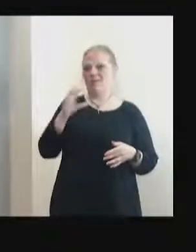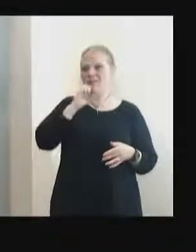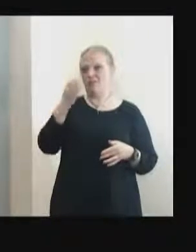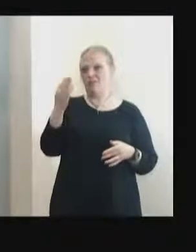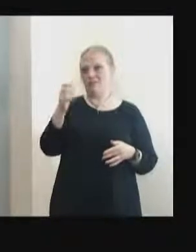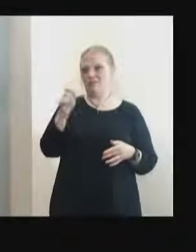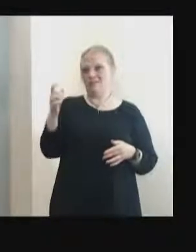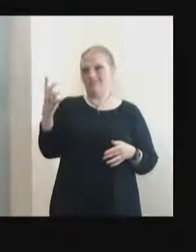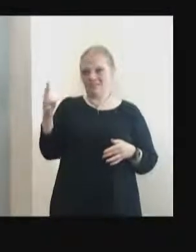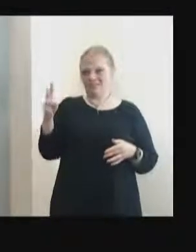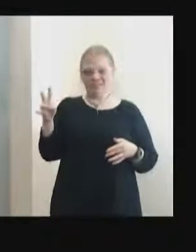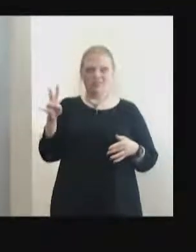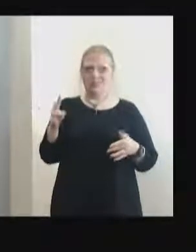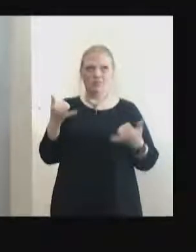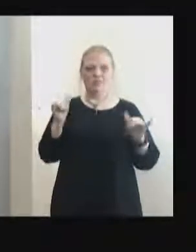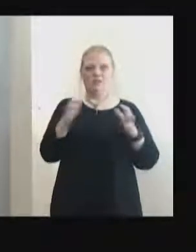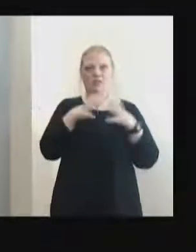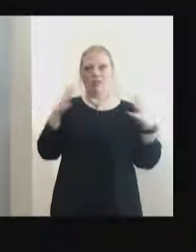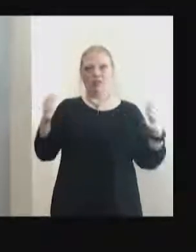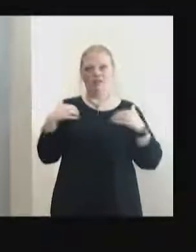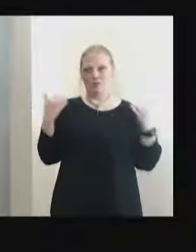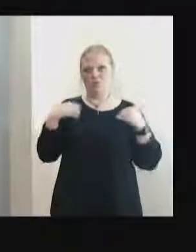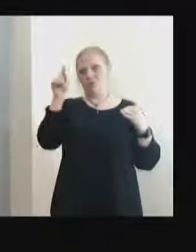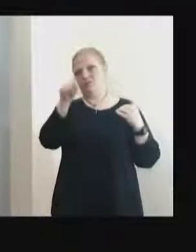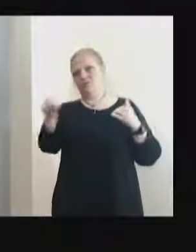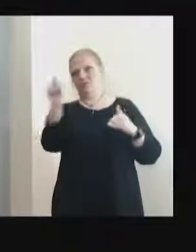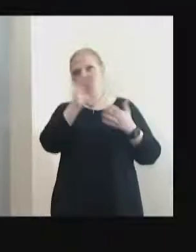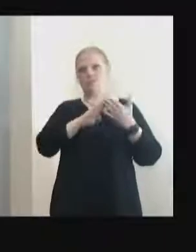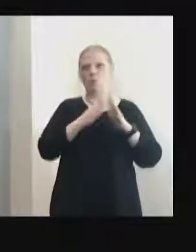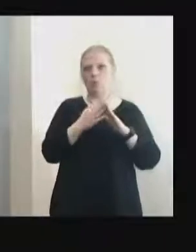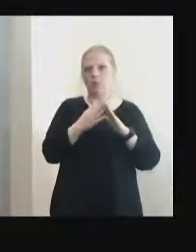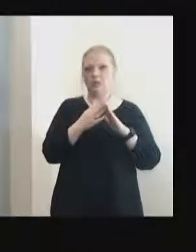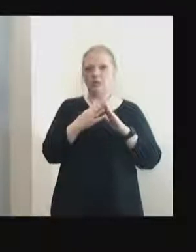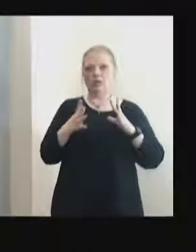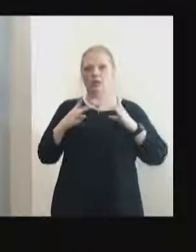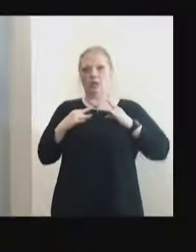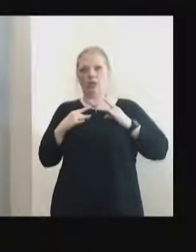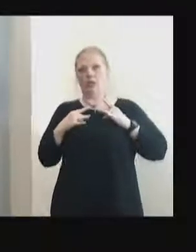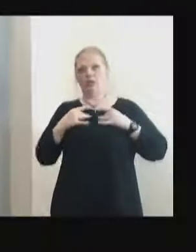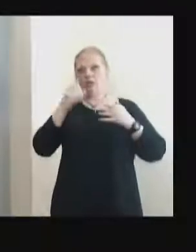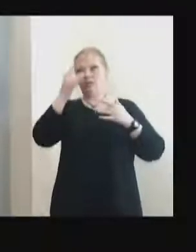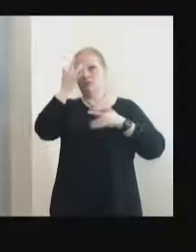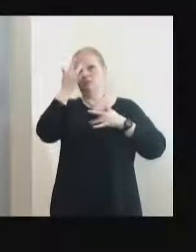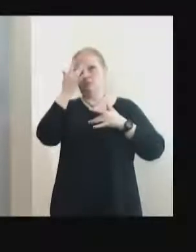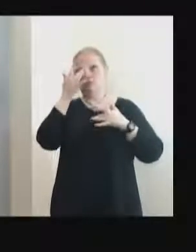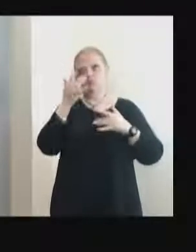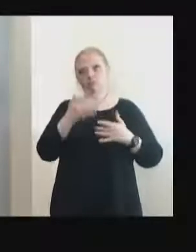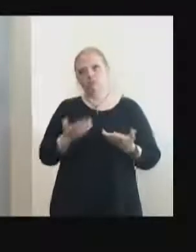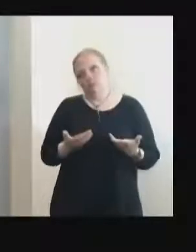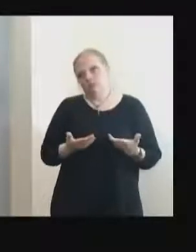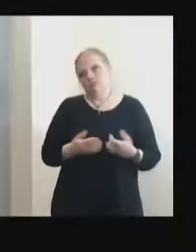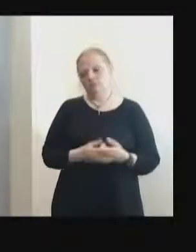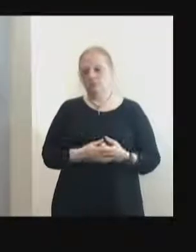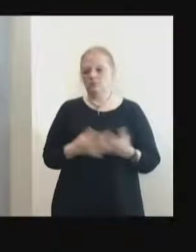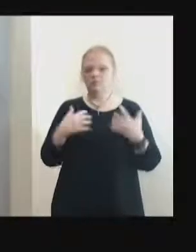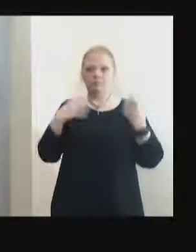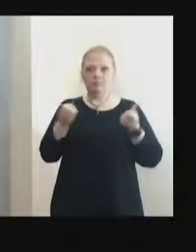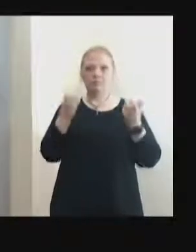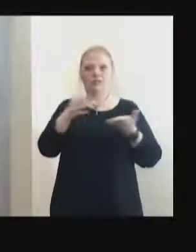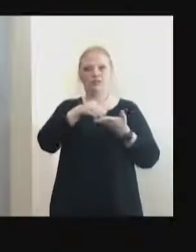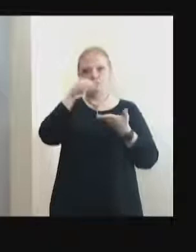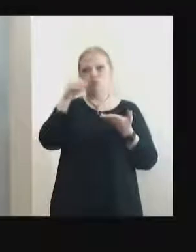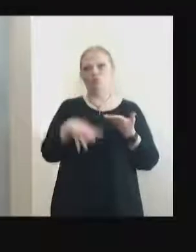to 17-year-olds. So there's still a lot of youth in our community that are catching COVID-19 and getting sick. We have quite a number of